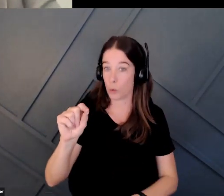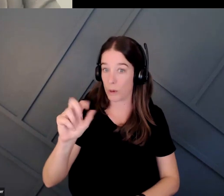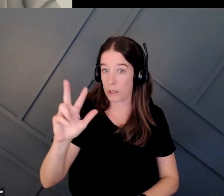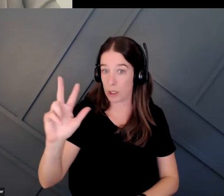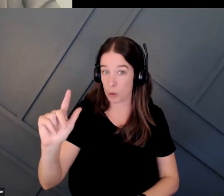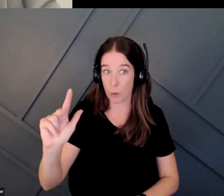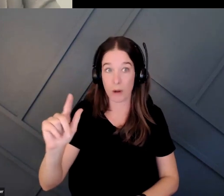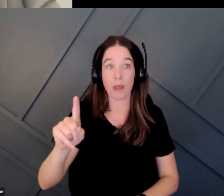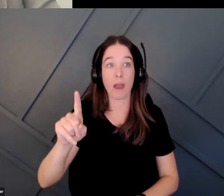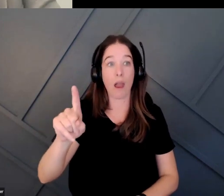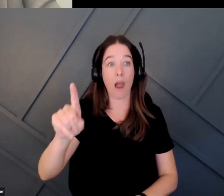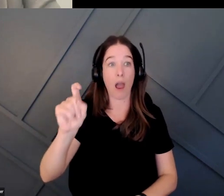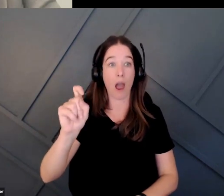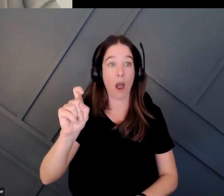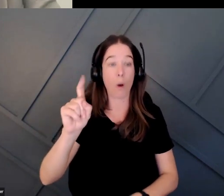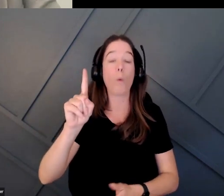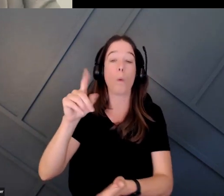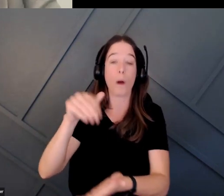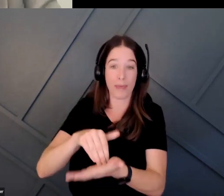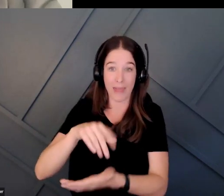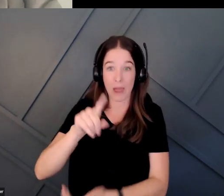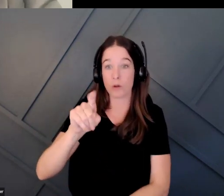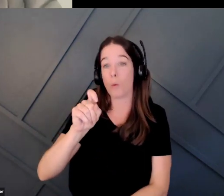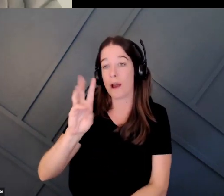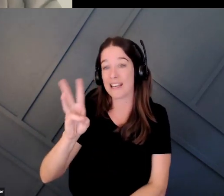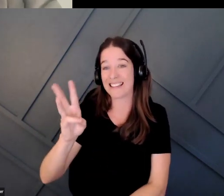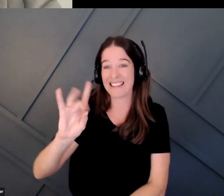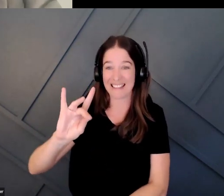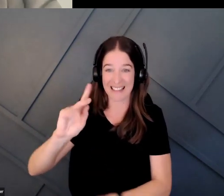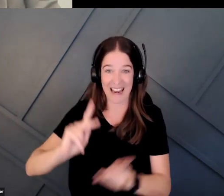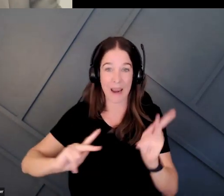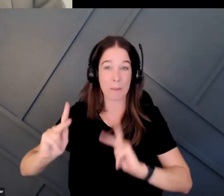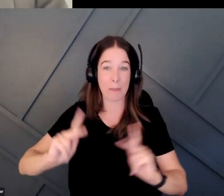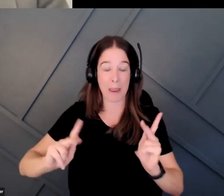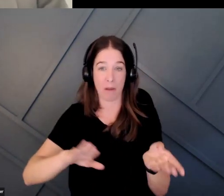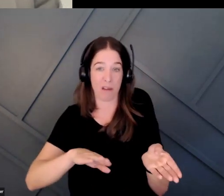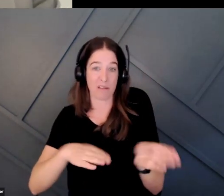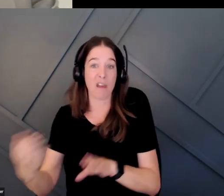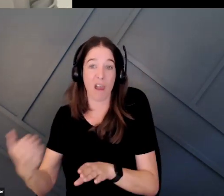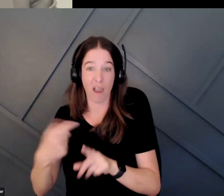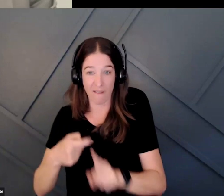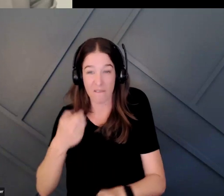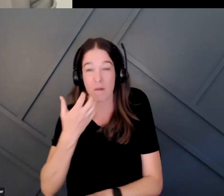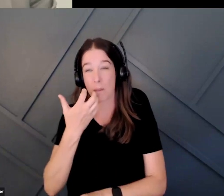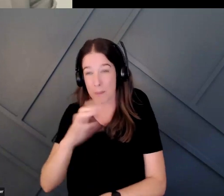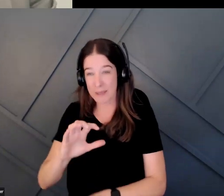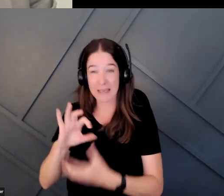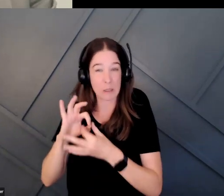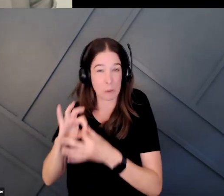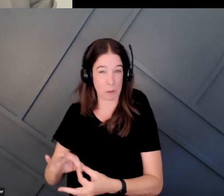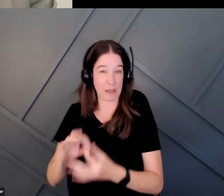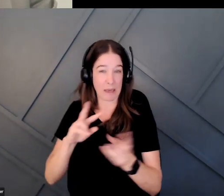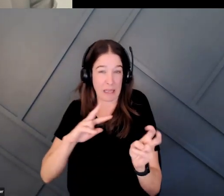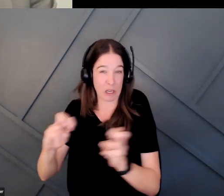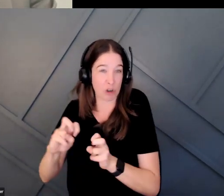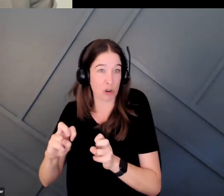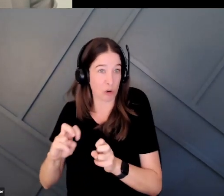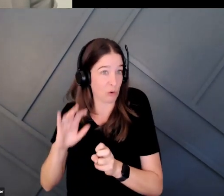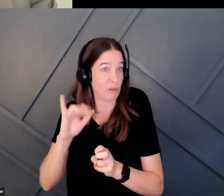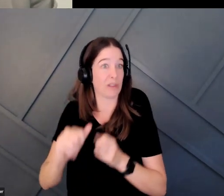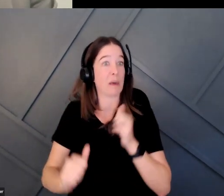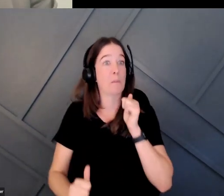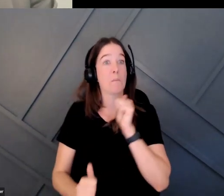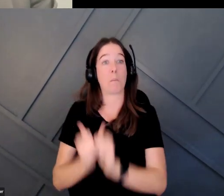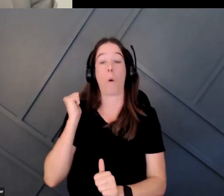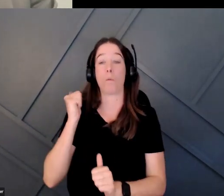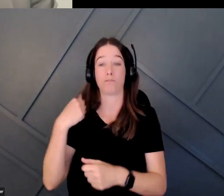heat, the highest toll in 30 years. Older adults and people with disabilities are more at risk than most for heat-related